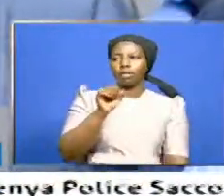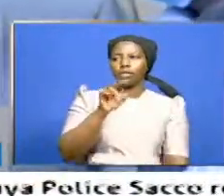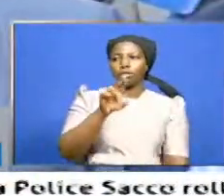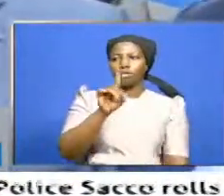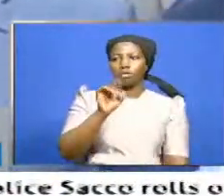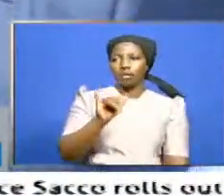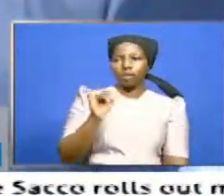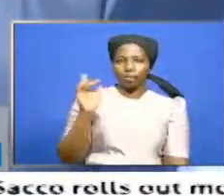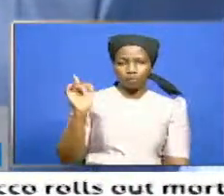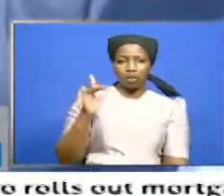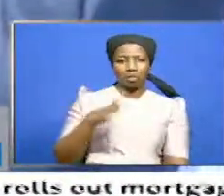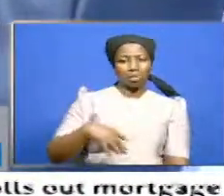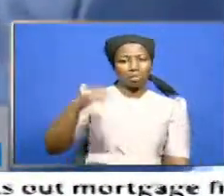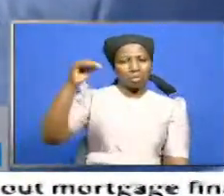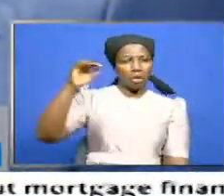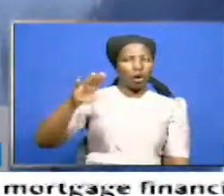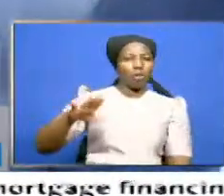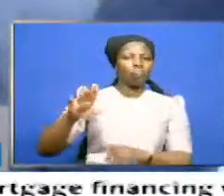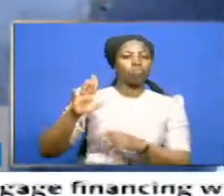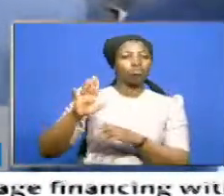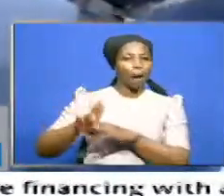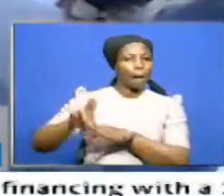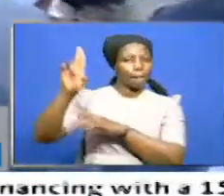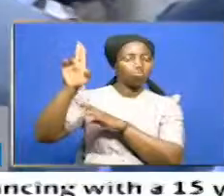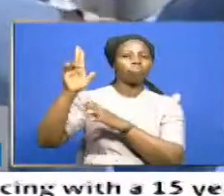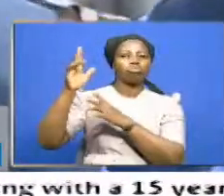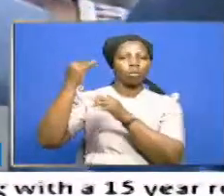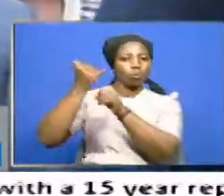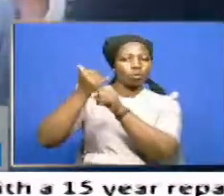You'll go upstairs and do the formalities.